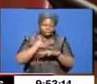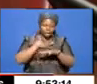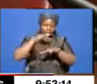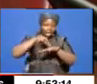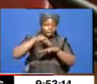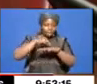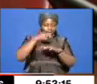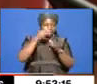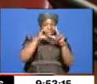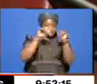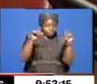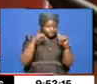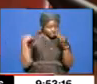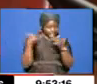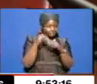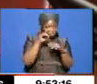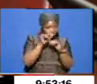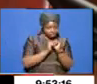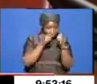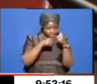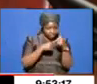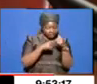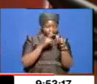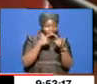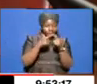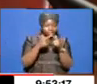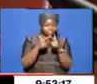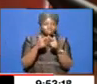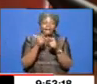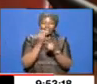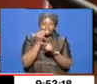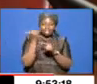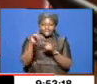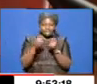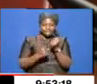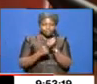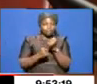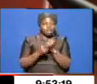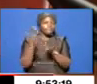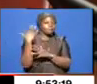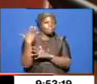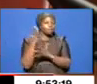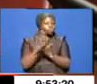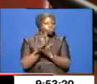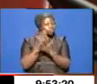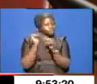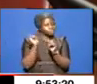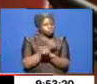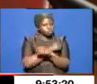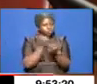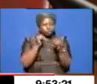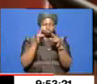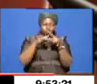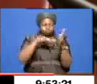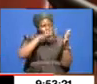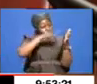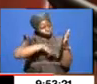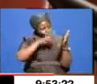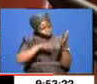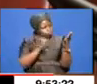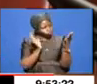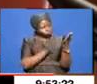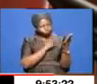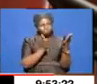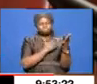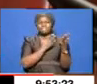2016 and any supporting documents, Chair, it would be impossible to peruse and reach a